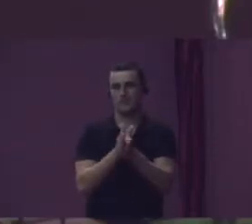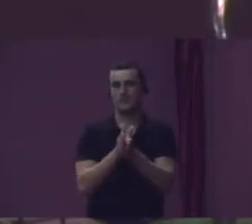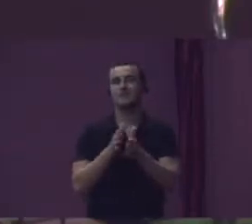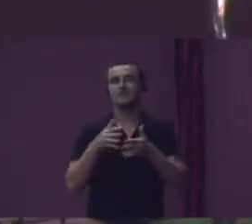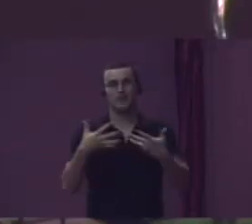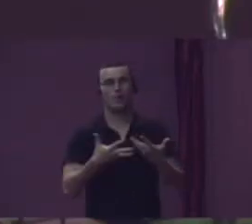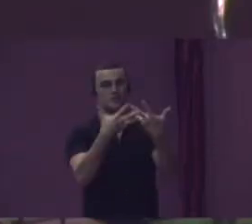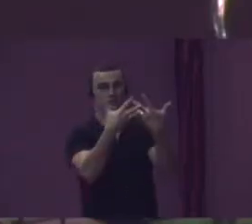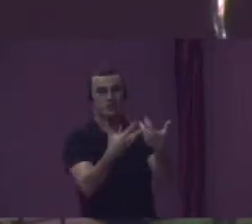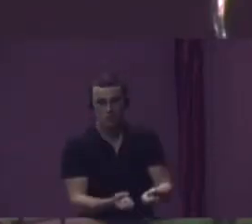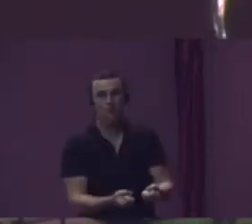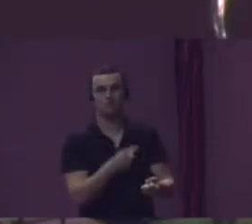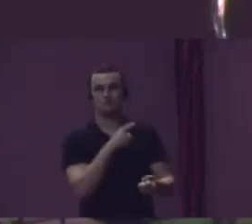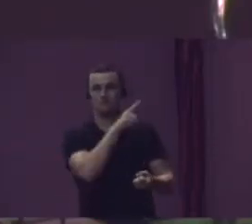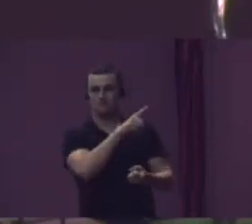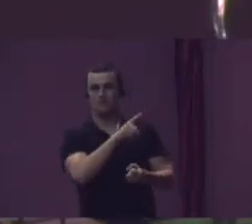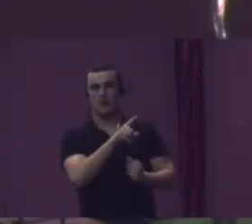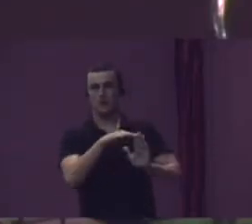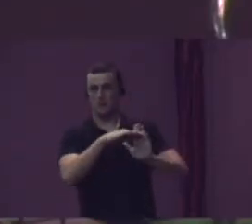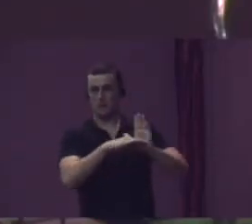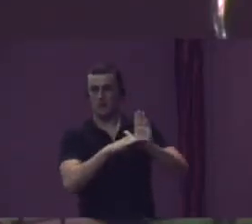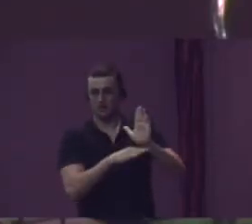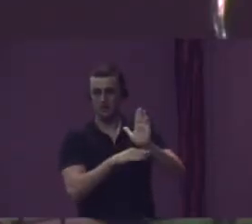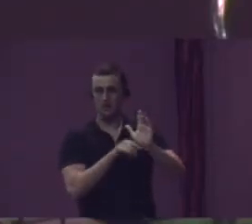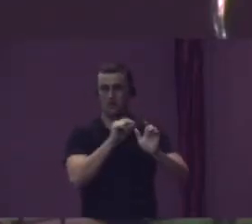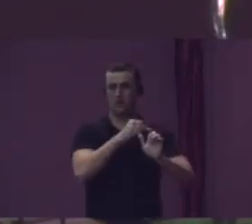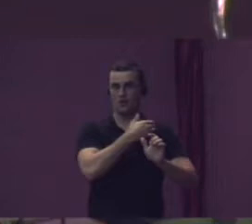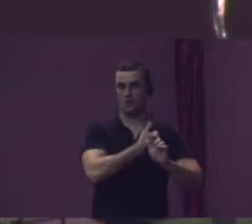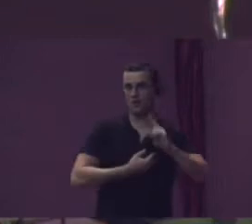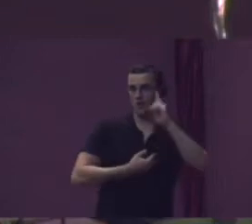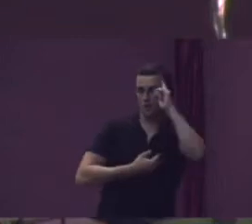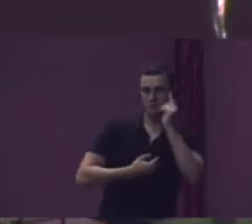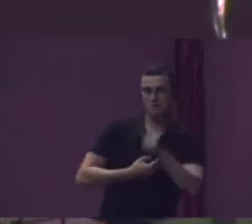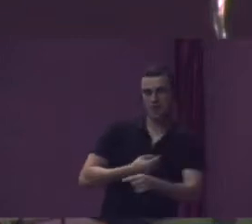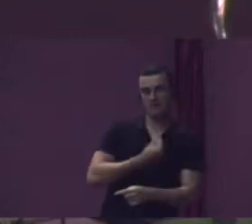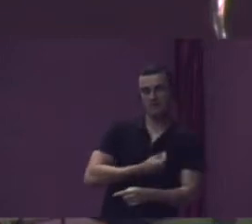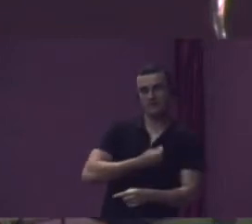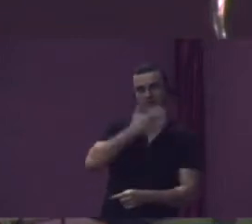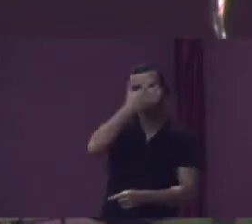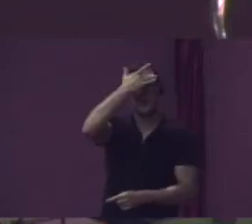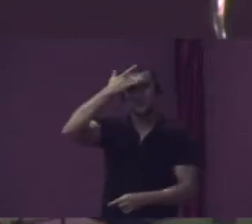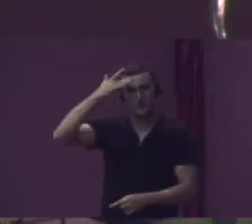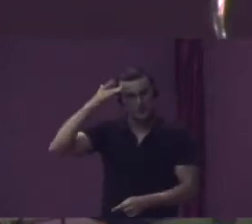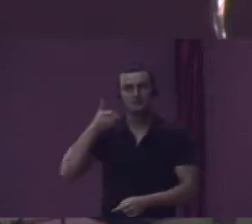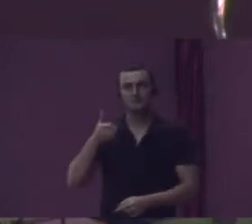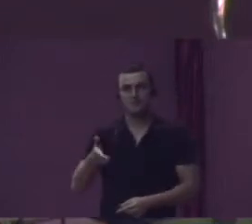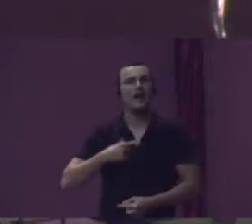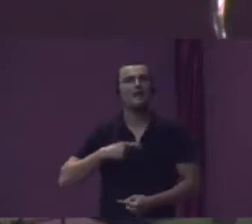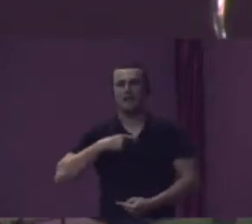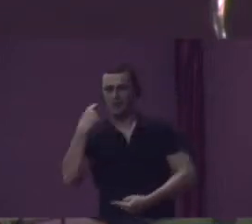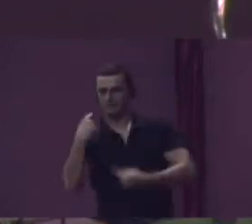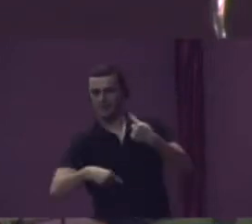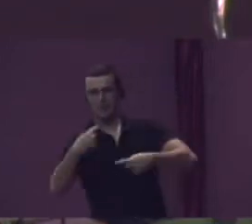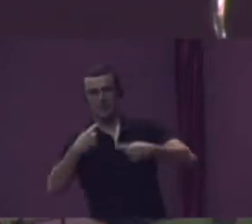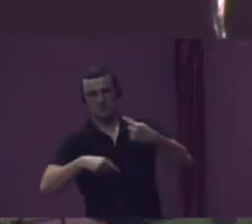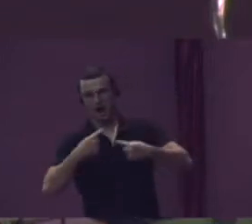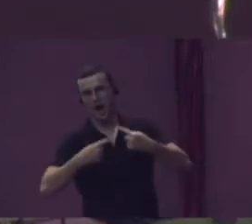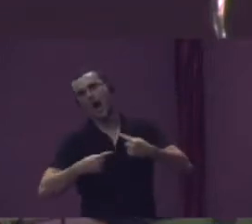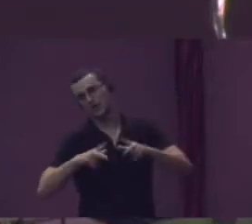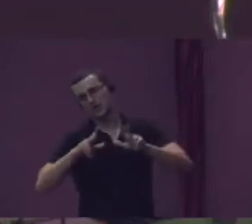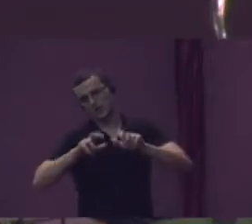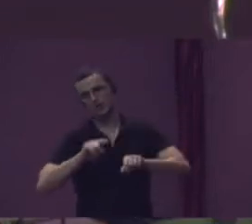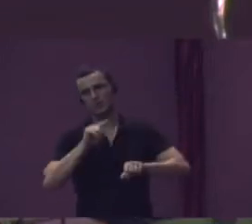than ever. Reproduction was at the center of many discussions concerning civil rights, poverty reduction,